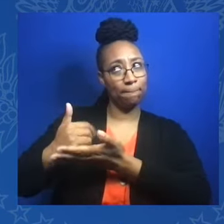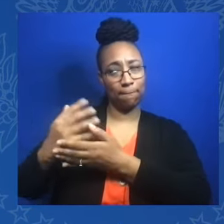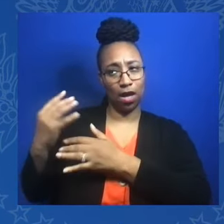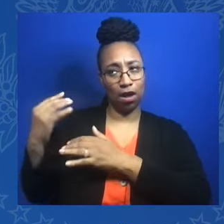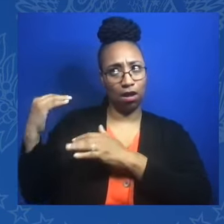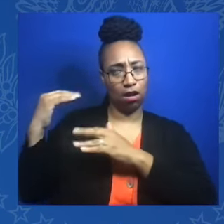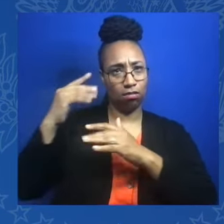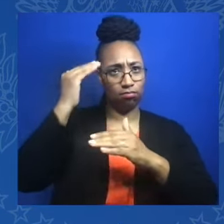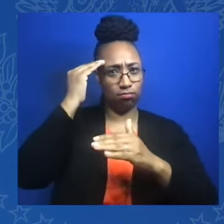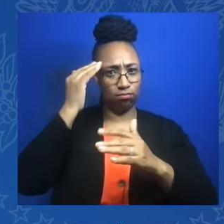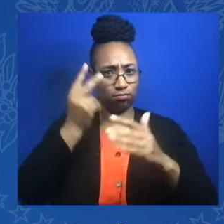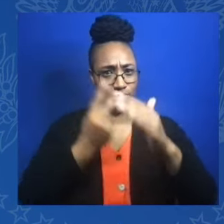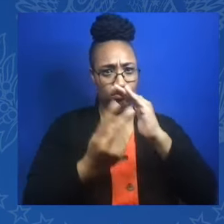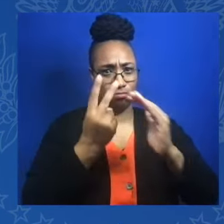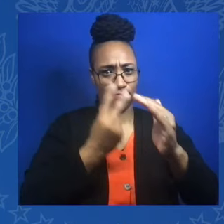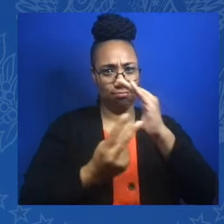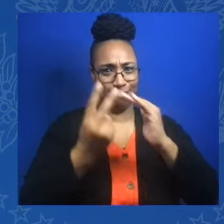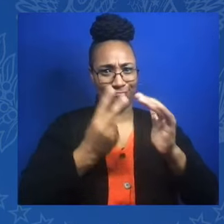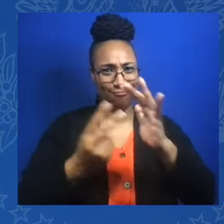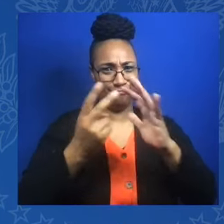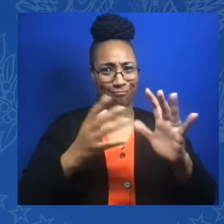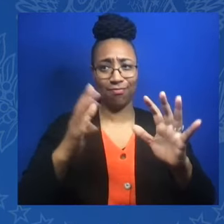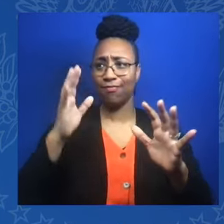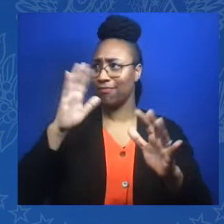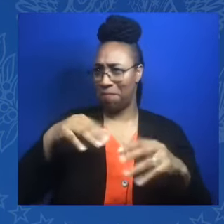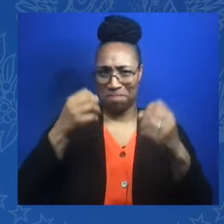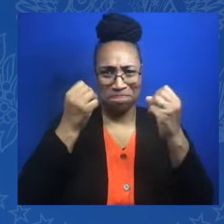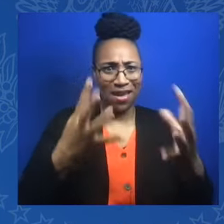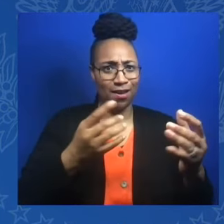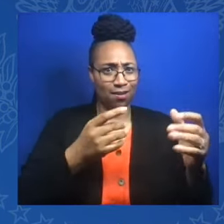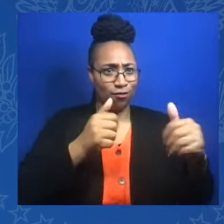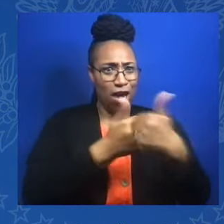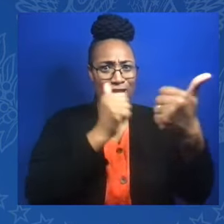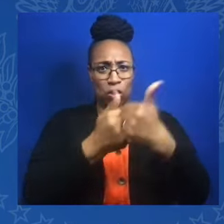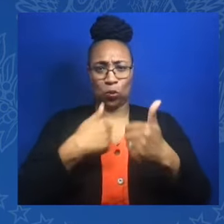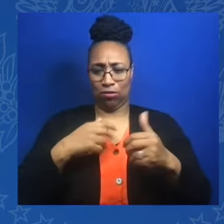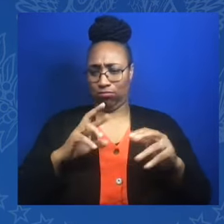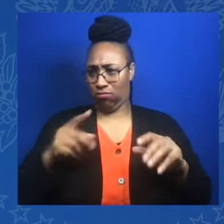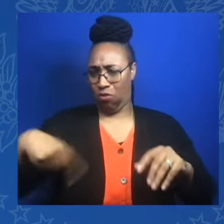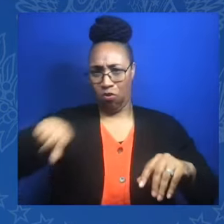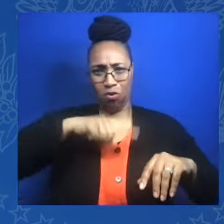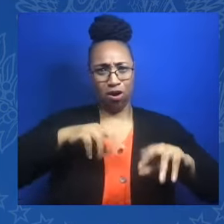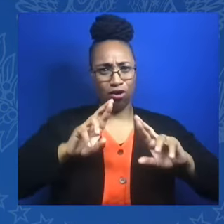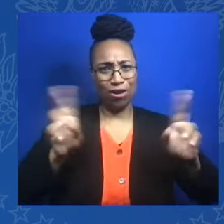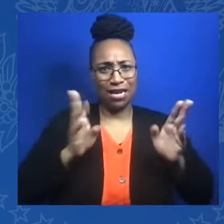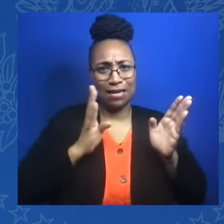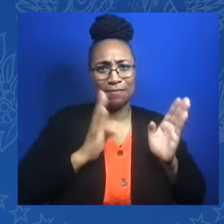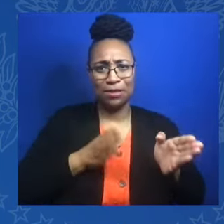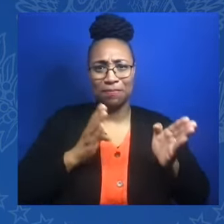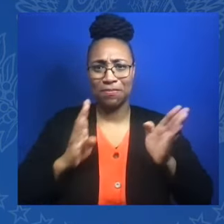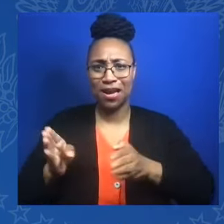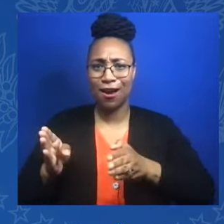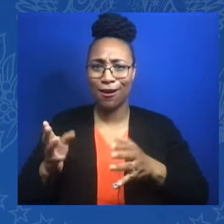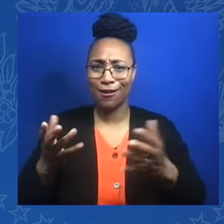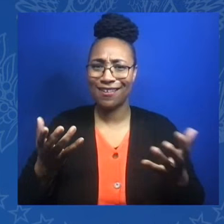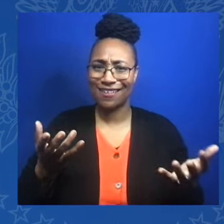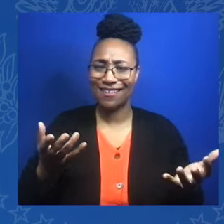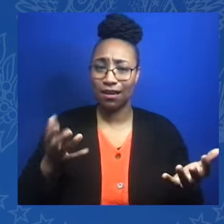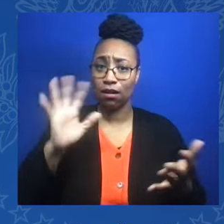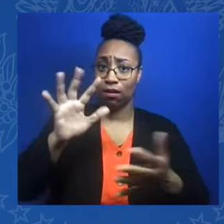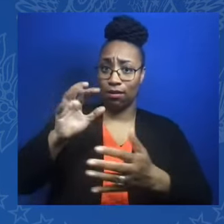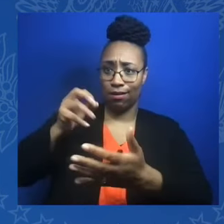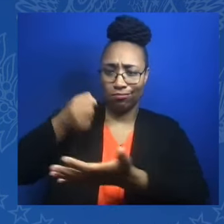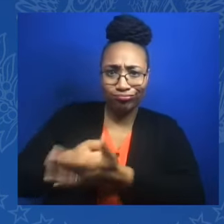together. Pandemics, recessions, wars. Here in this House, in